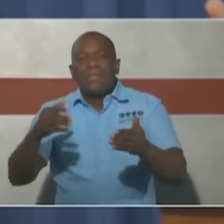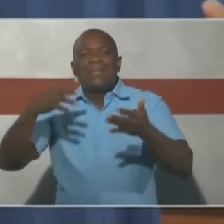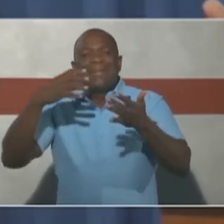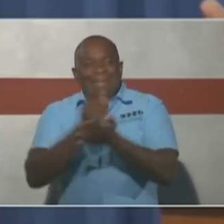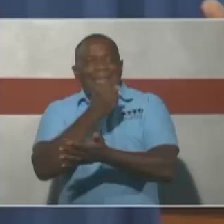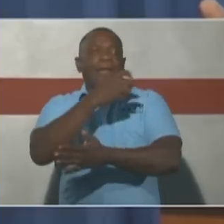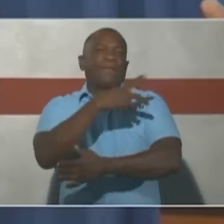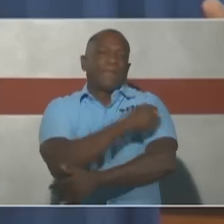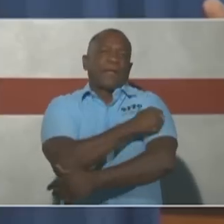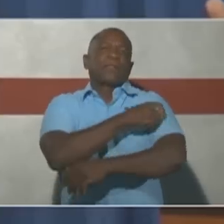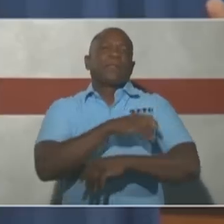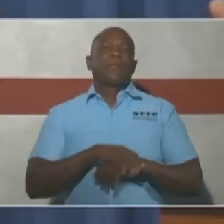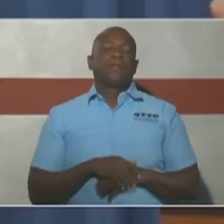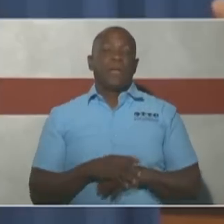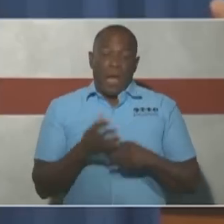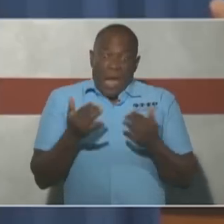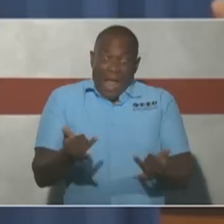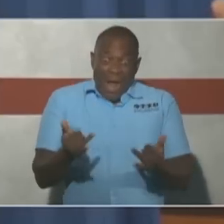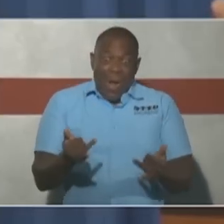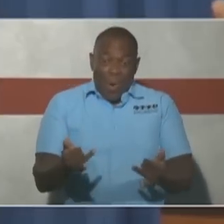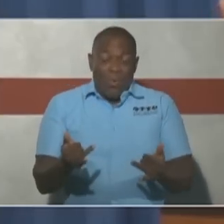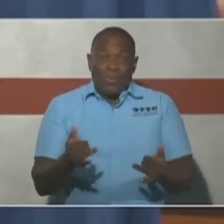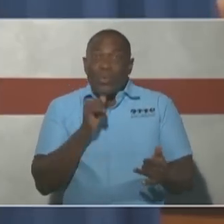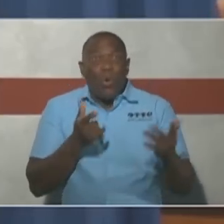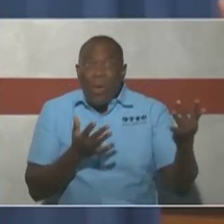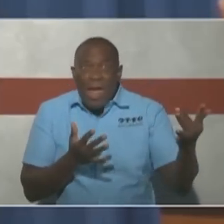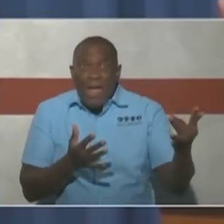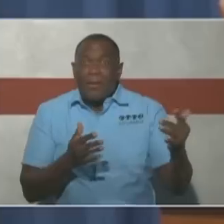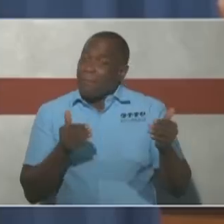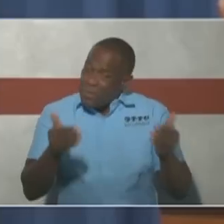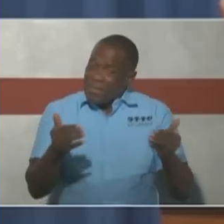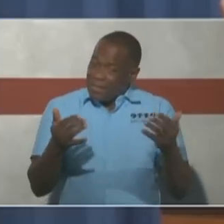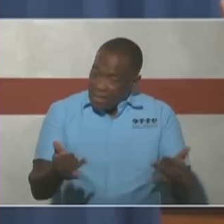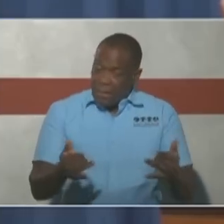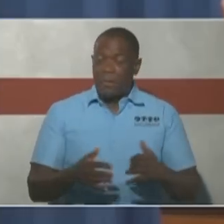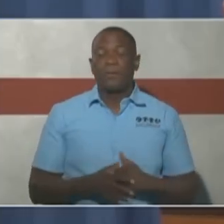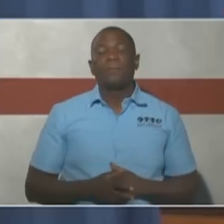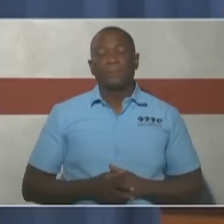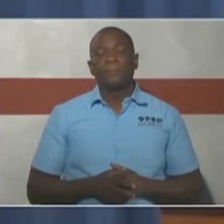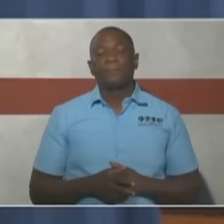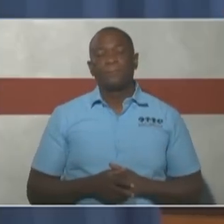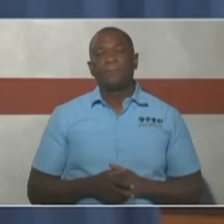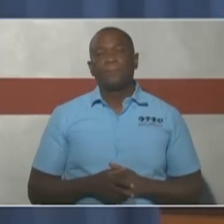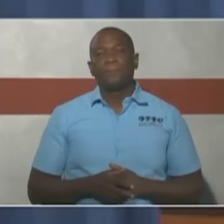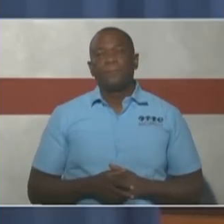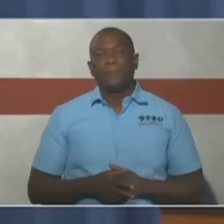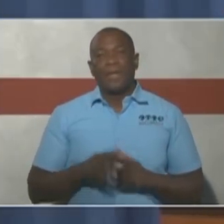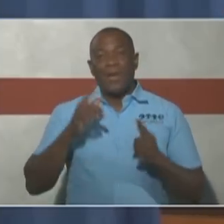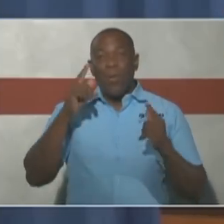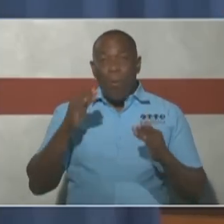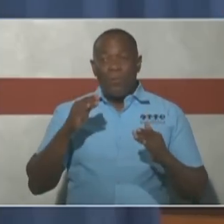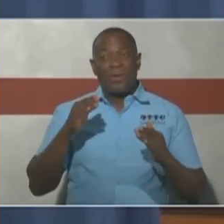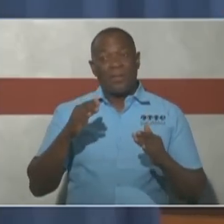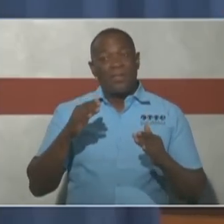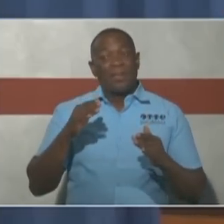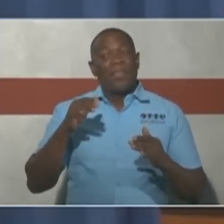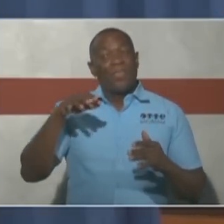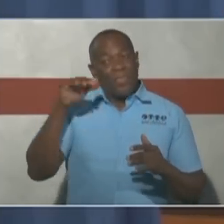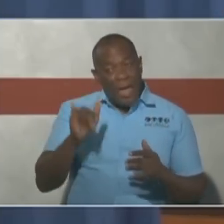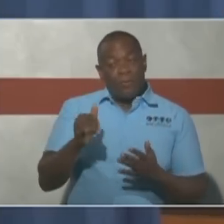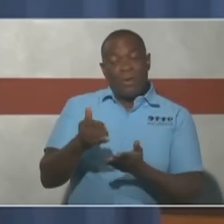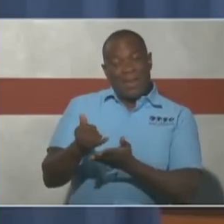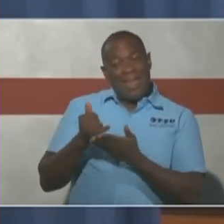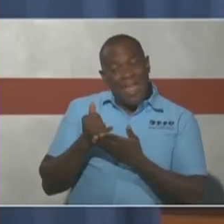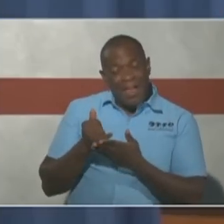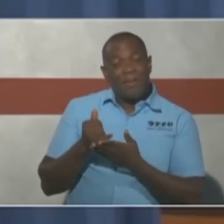ones. And the people who have fatal outcomes are also the unvaccinated ones. That